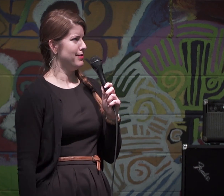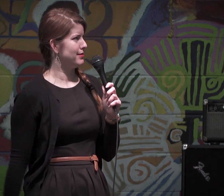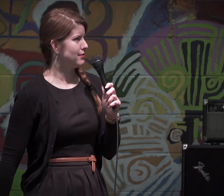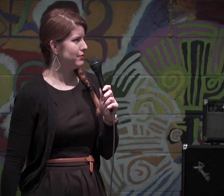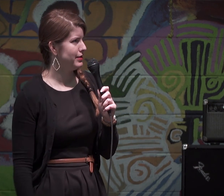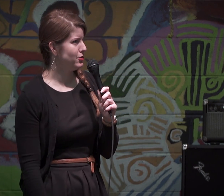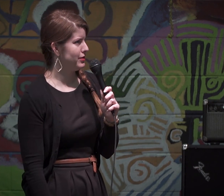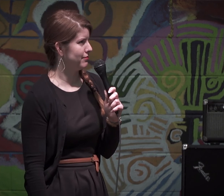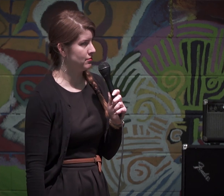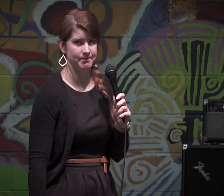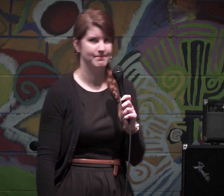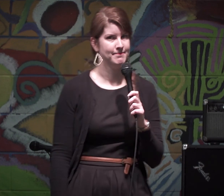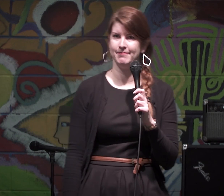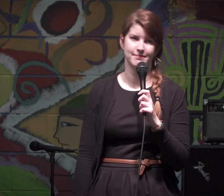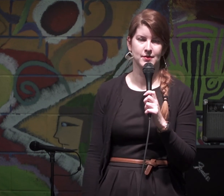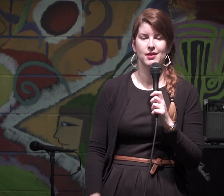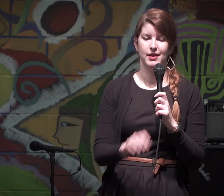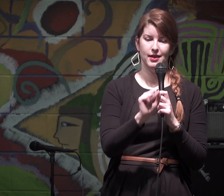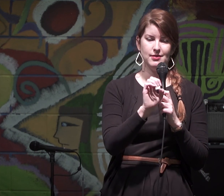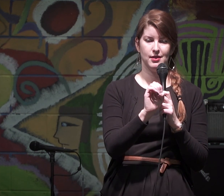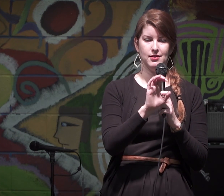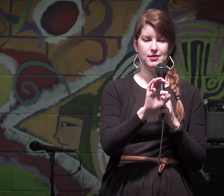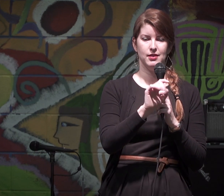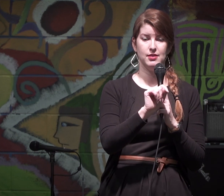Well, yeah, sex and religion.